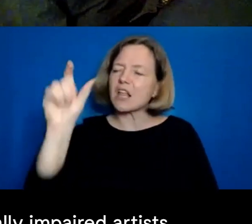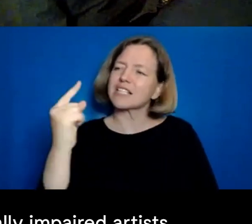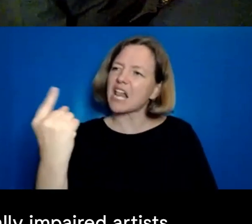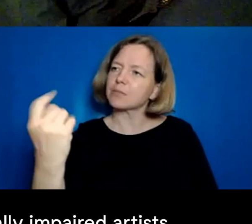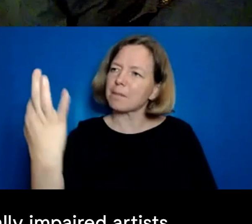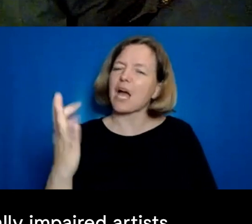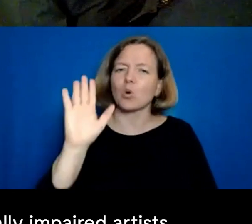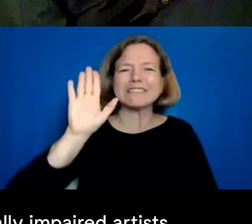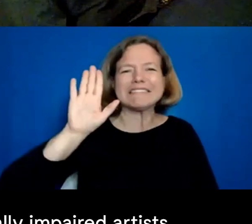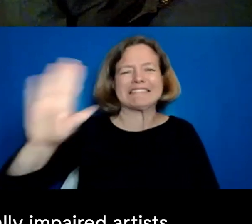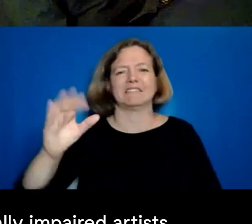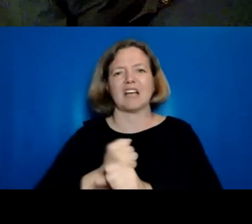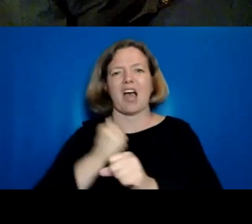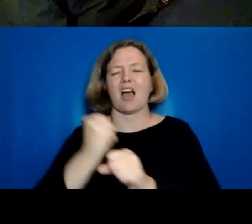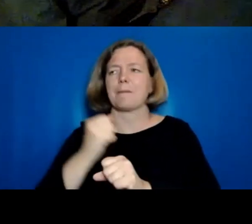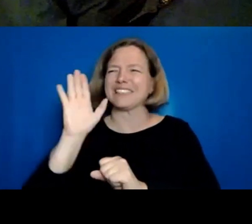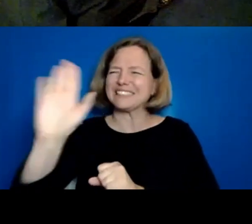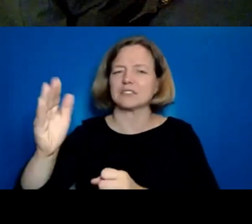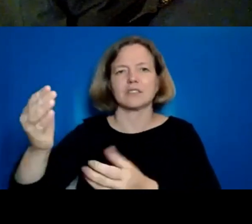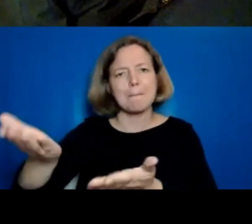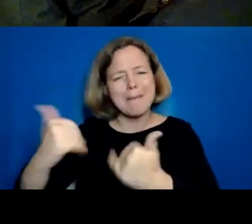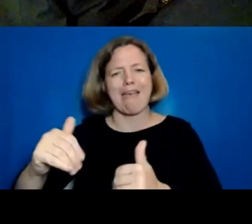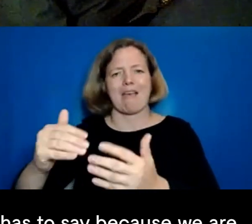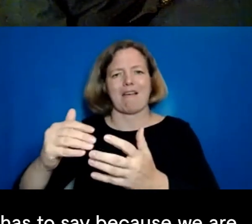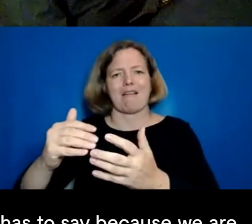in that way.